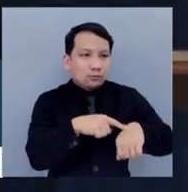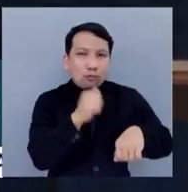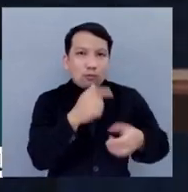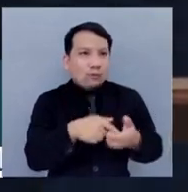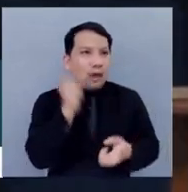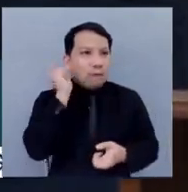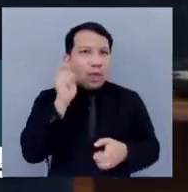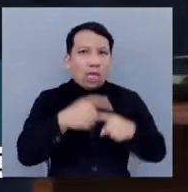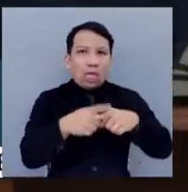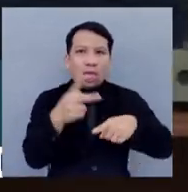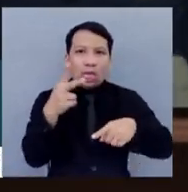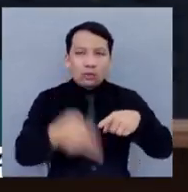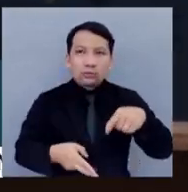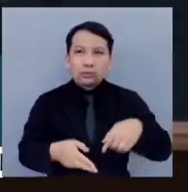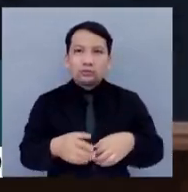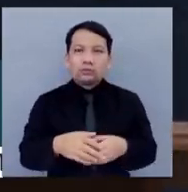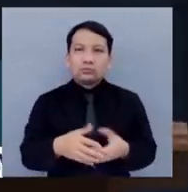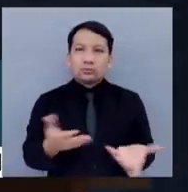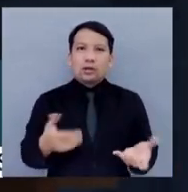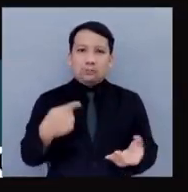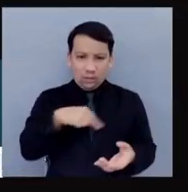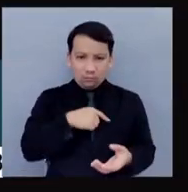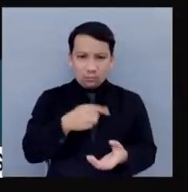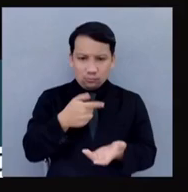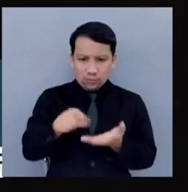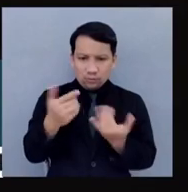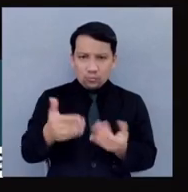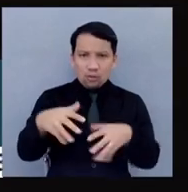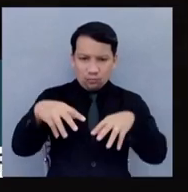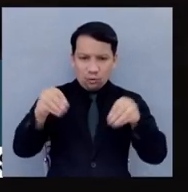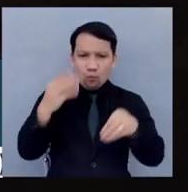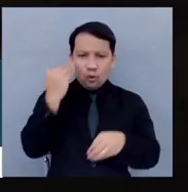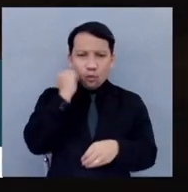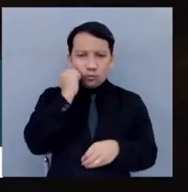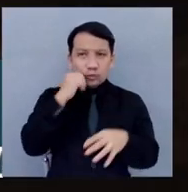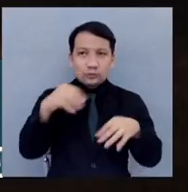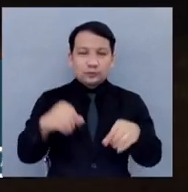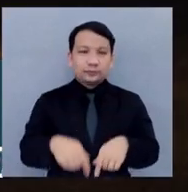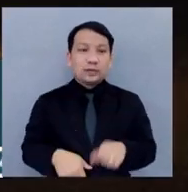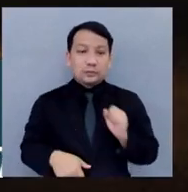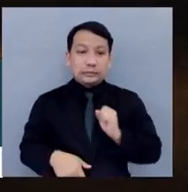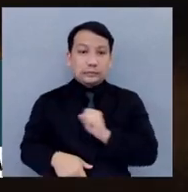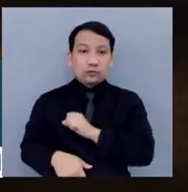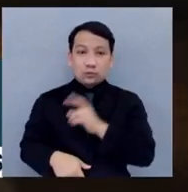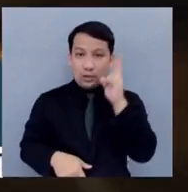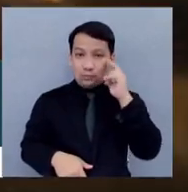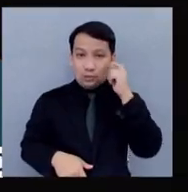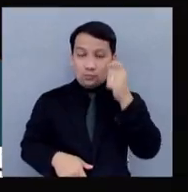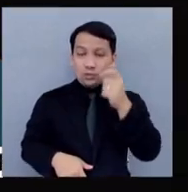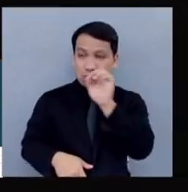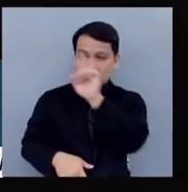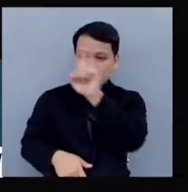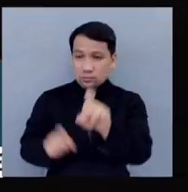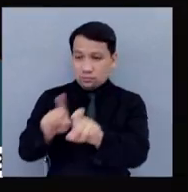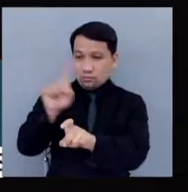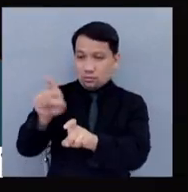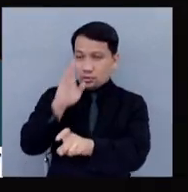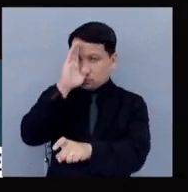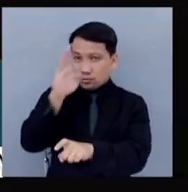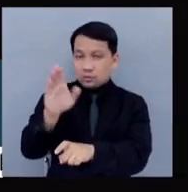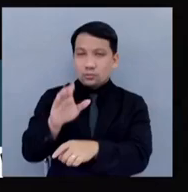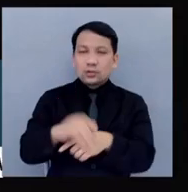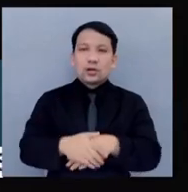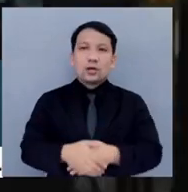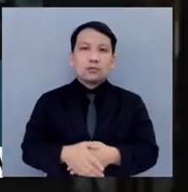Chairperson Raffy Tulfo is initiating a formal probe into the issue that will seek answers from officials of the Energy Department, Energy Regulatory